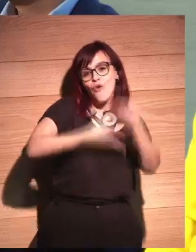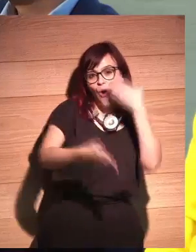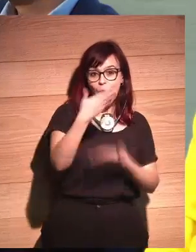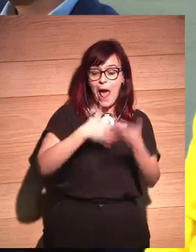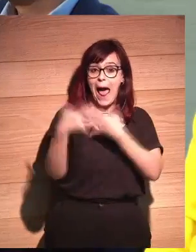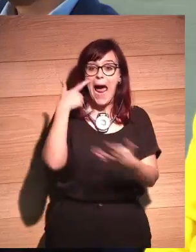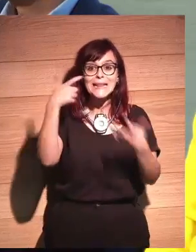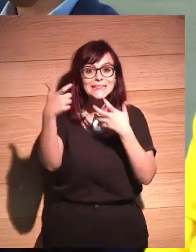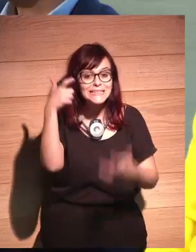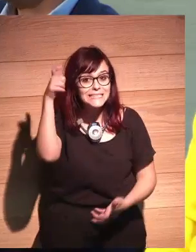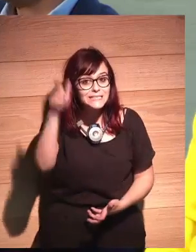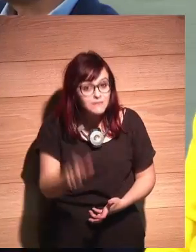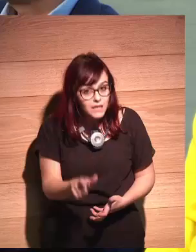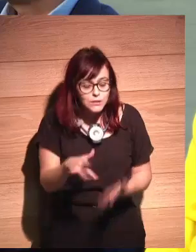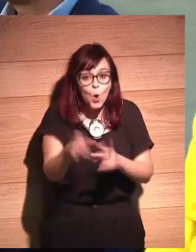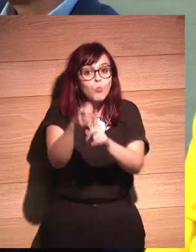their position,